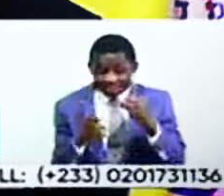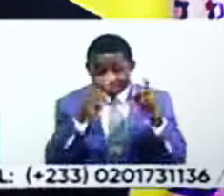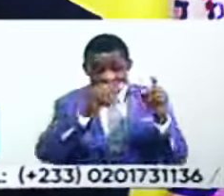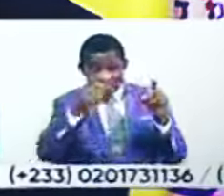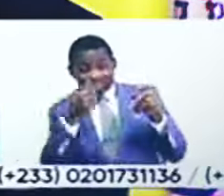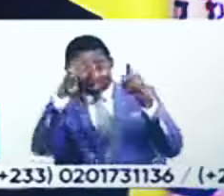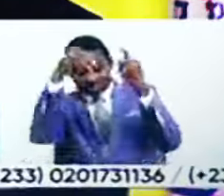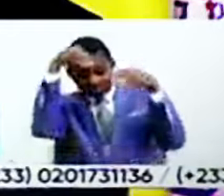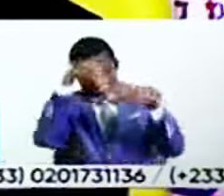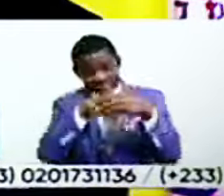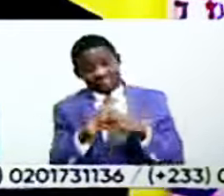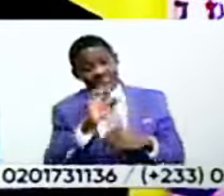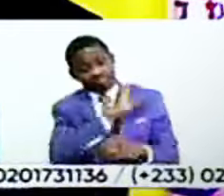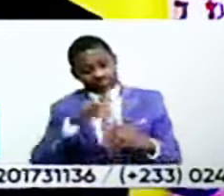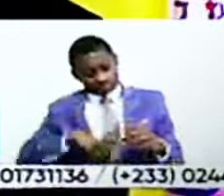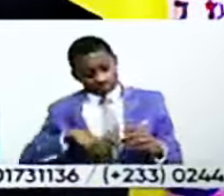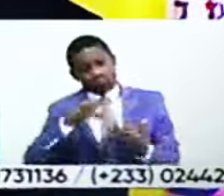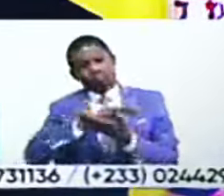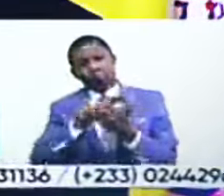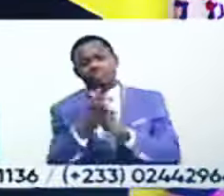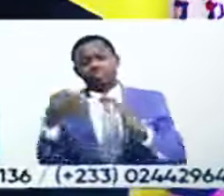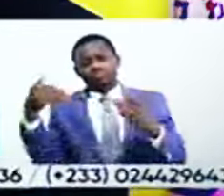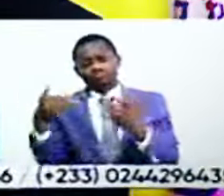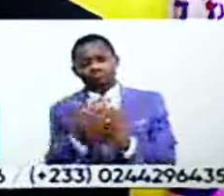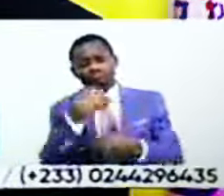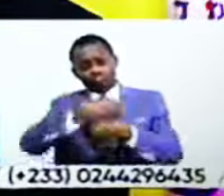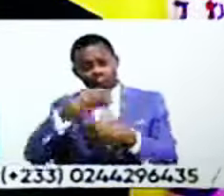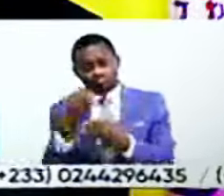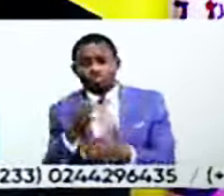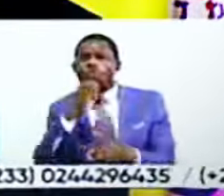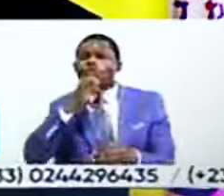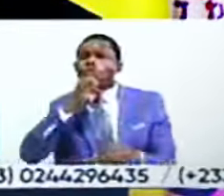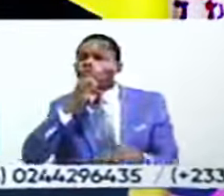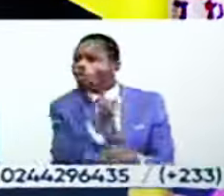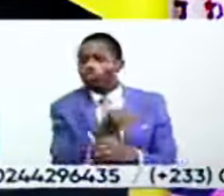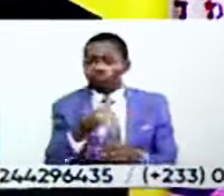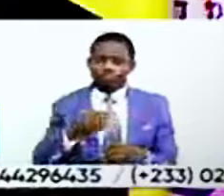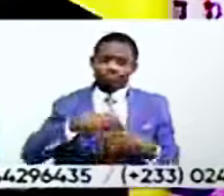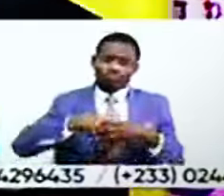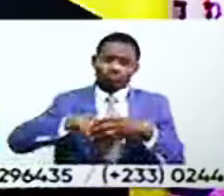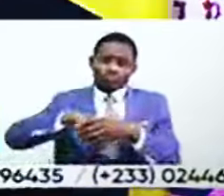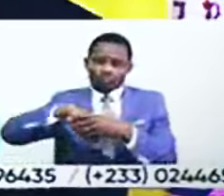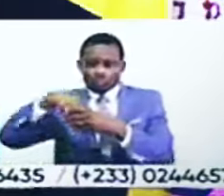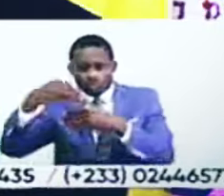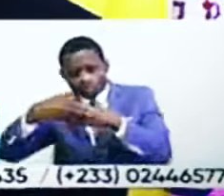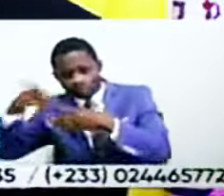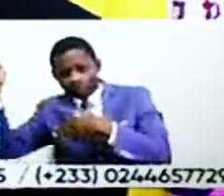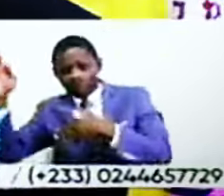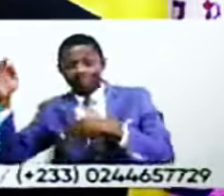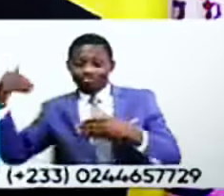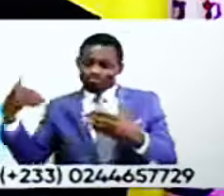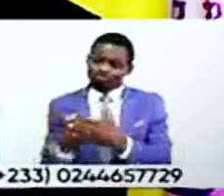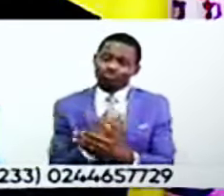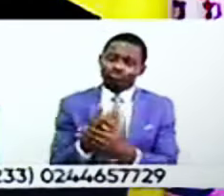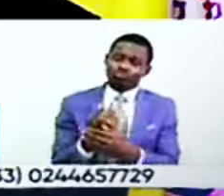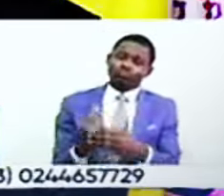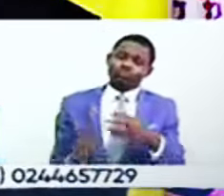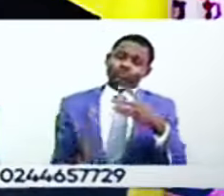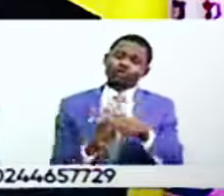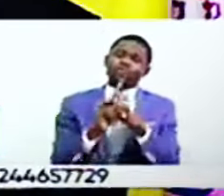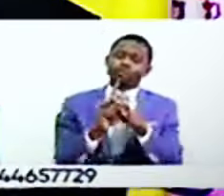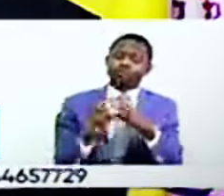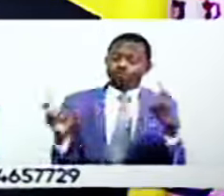he is a new creation. Now the old is gone. The new has come. So once the Holy Spirit